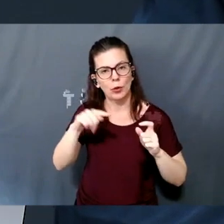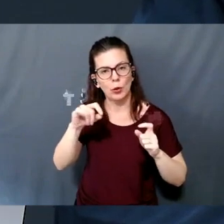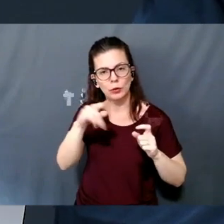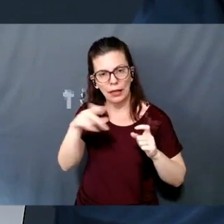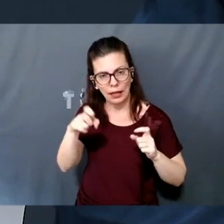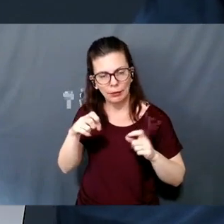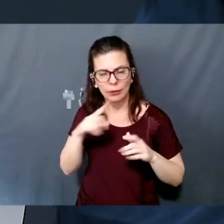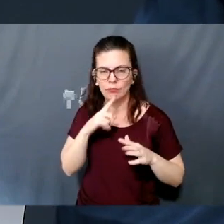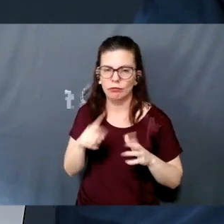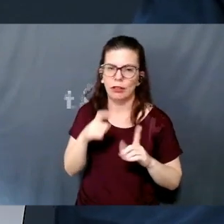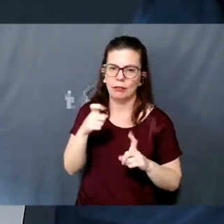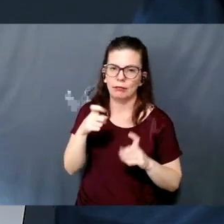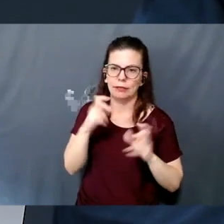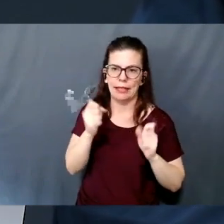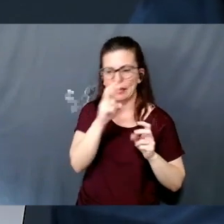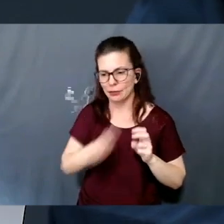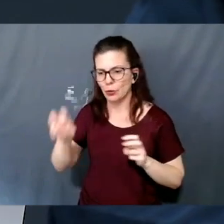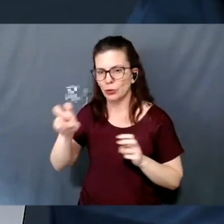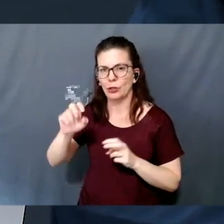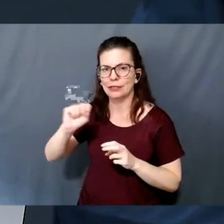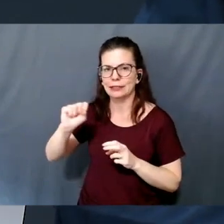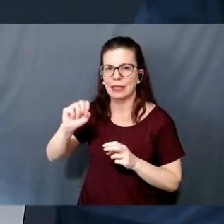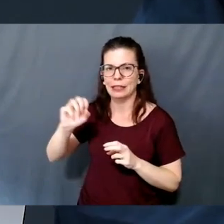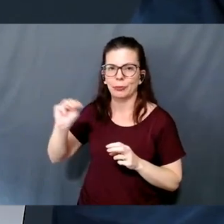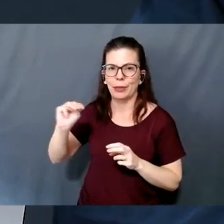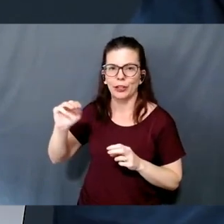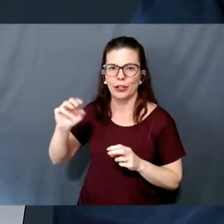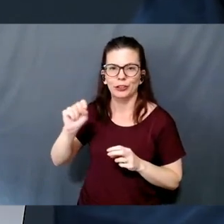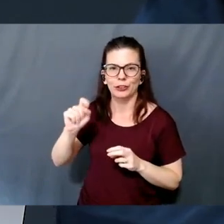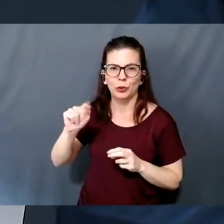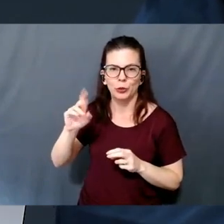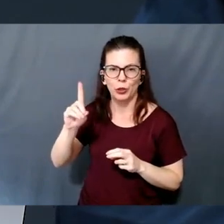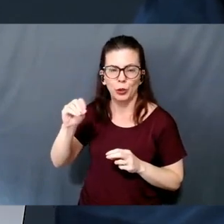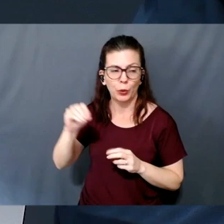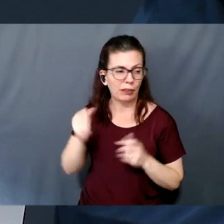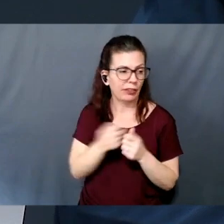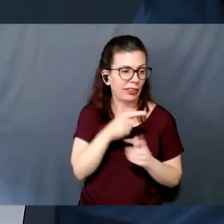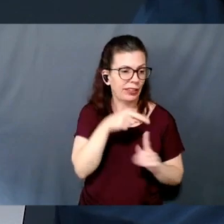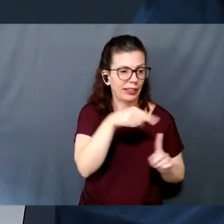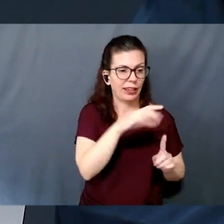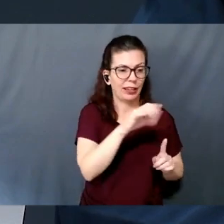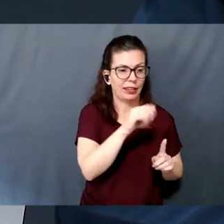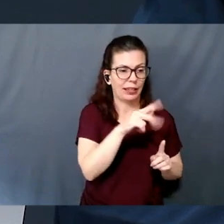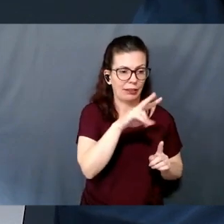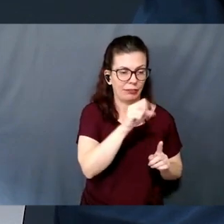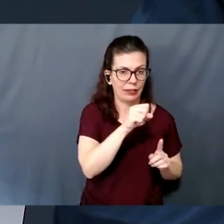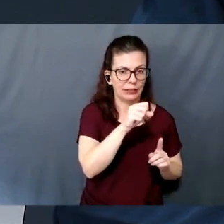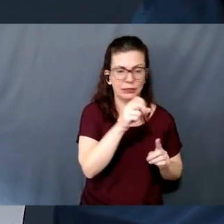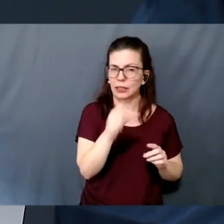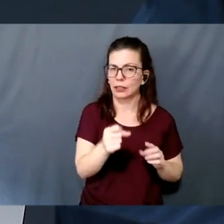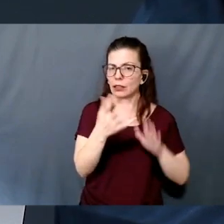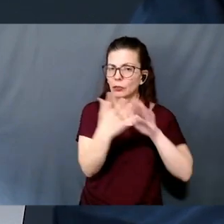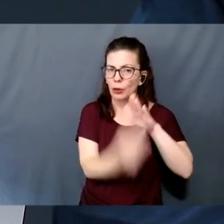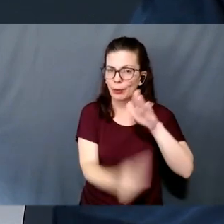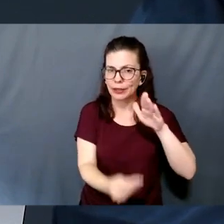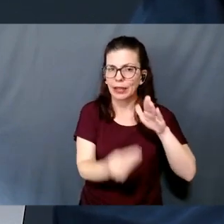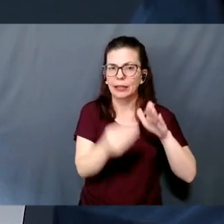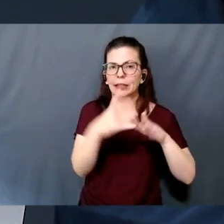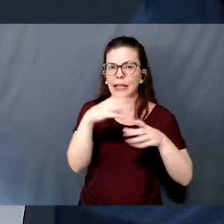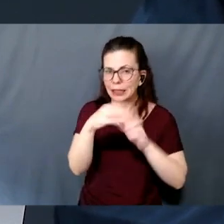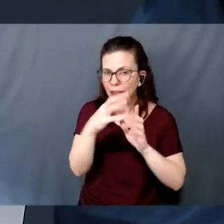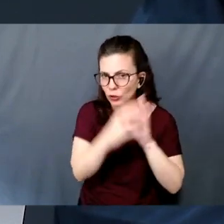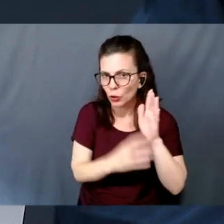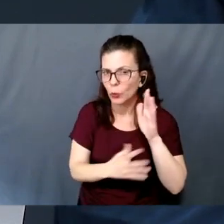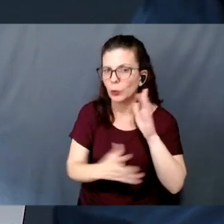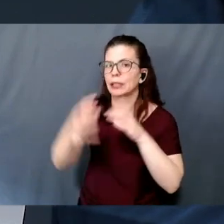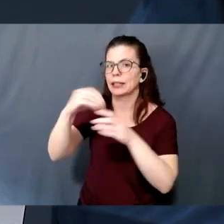into SageMaker Studio, so everything that is done inside of Canvas can be replicated in code inside of SageMaker Studio